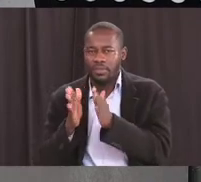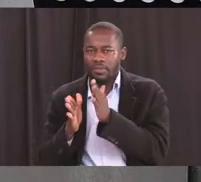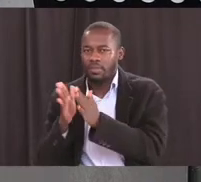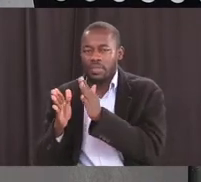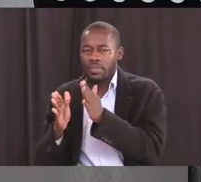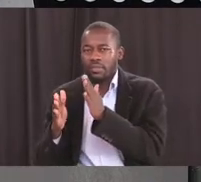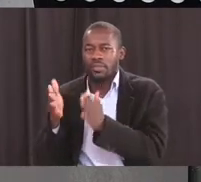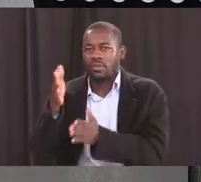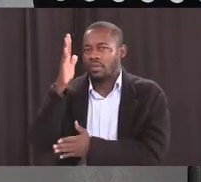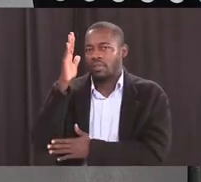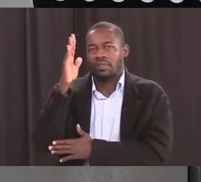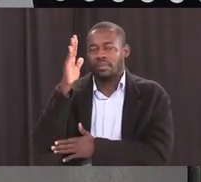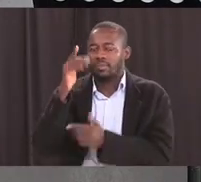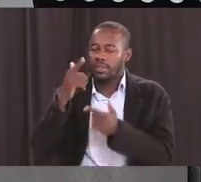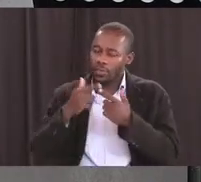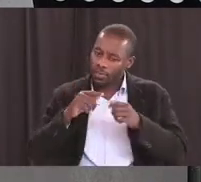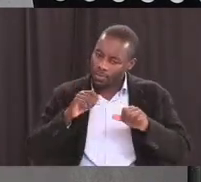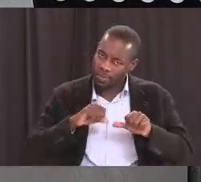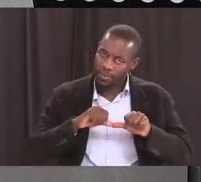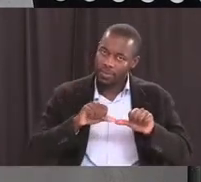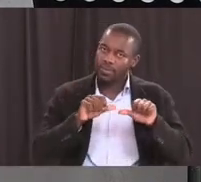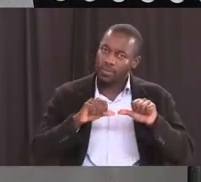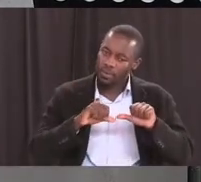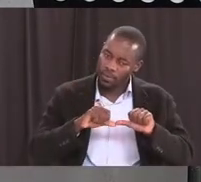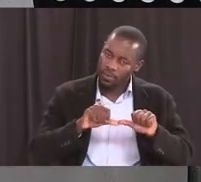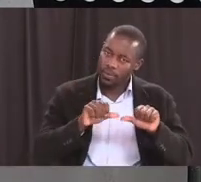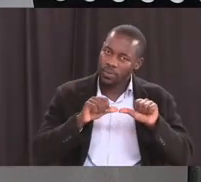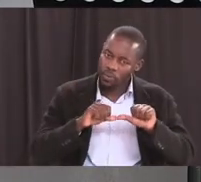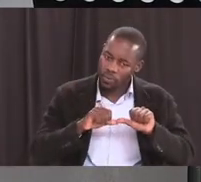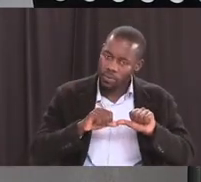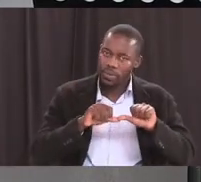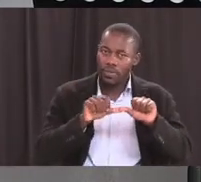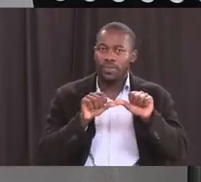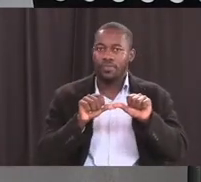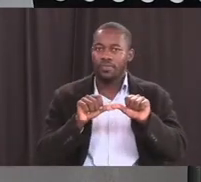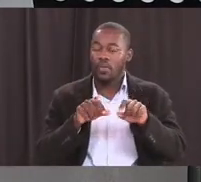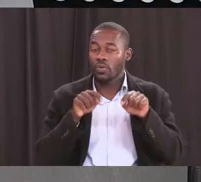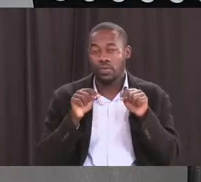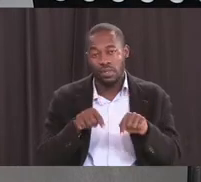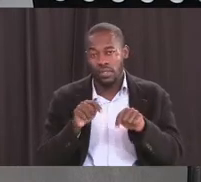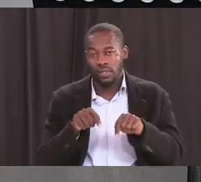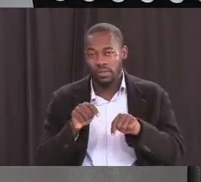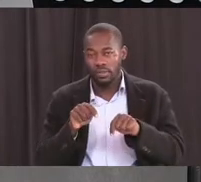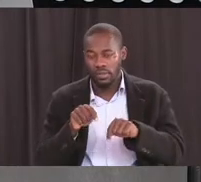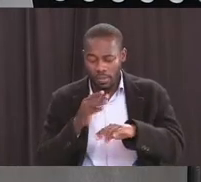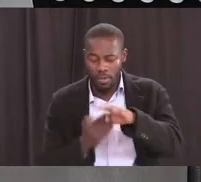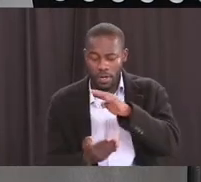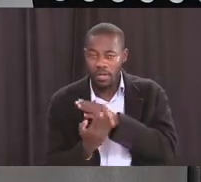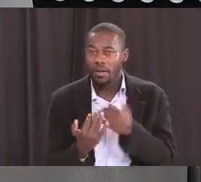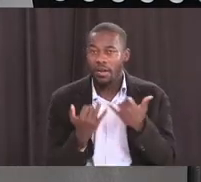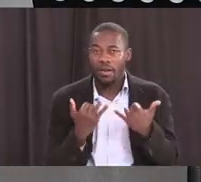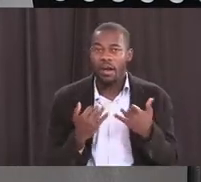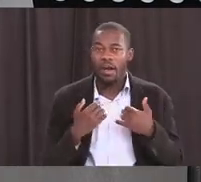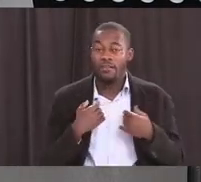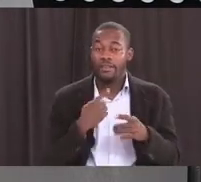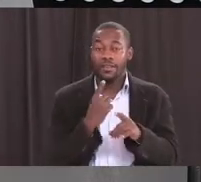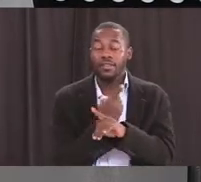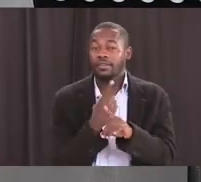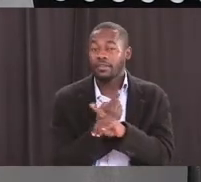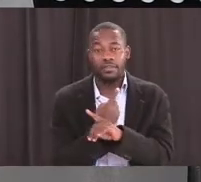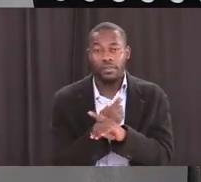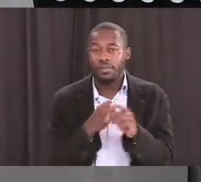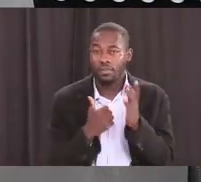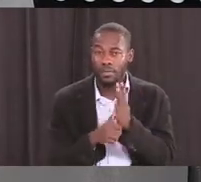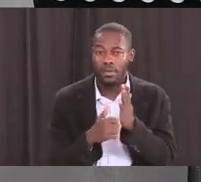There are many of you here this morning. You're in circumstances and facing things in your life which you need God's